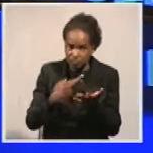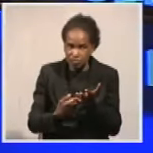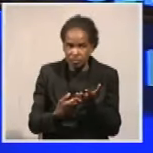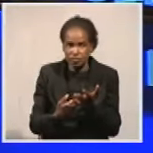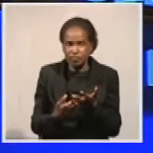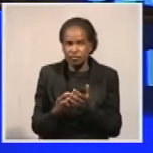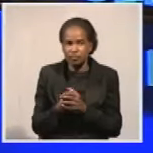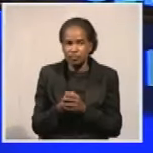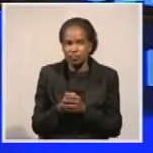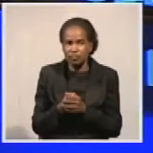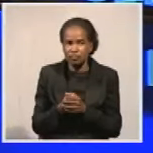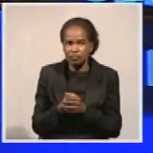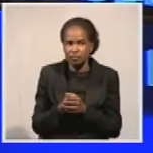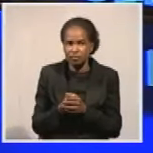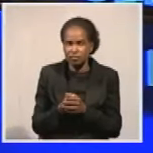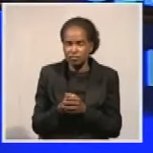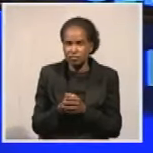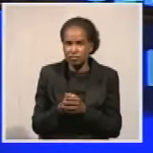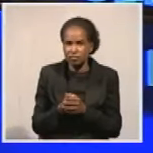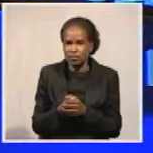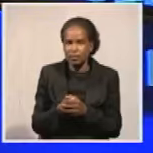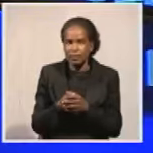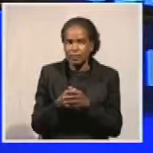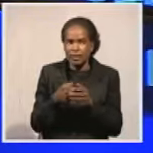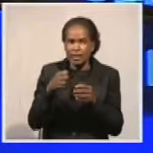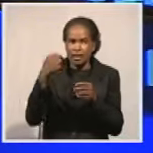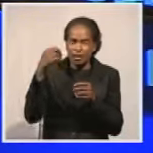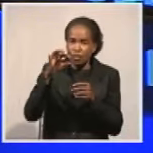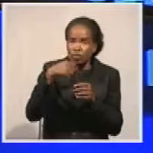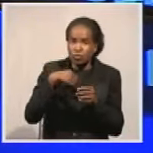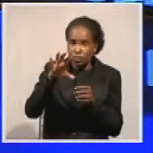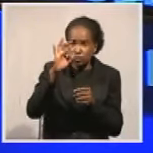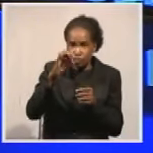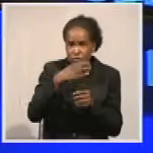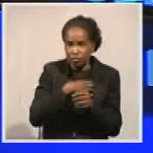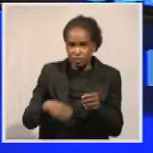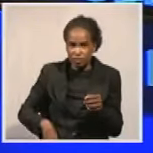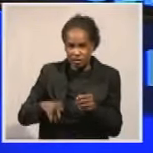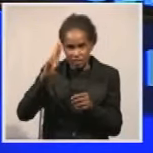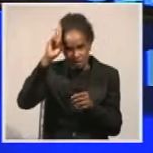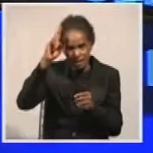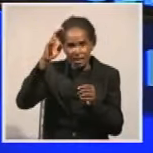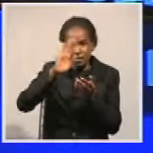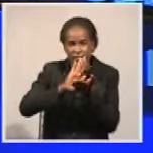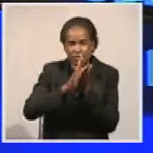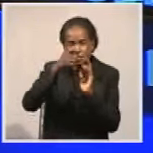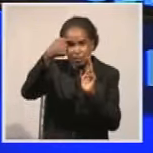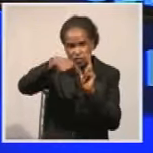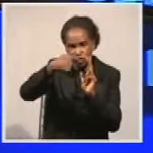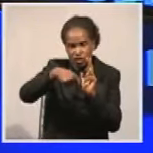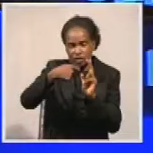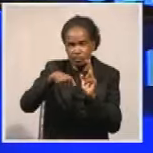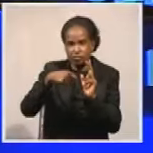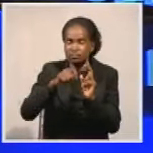under the leadership of Comrade Hage, whom we chose as the chairman of the